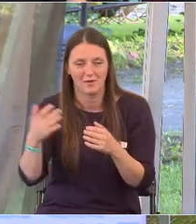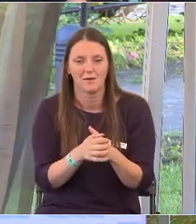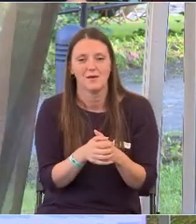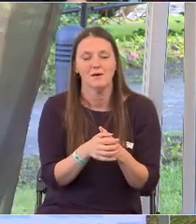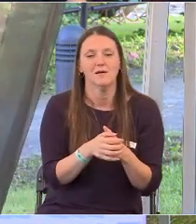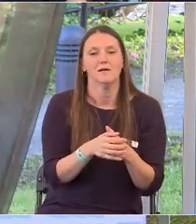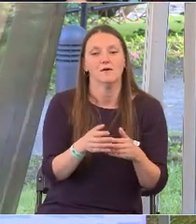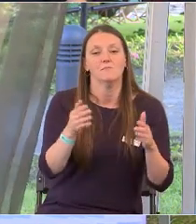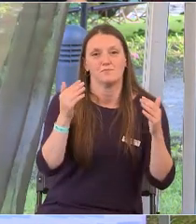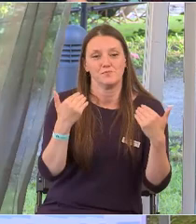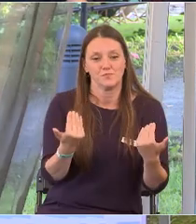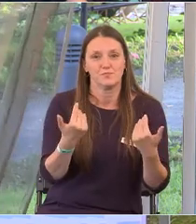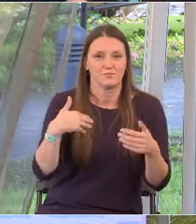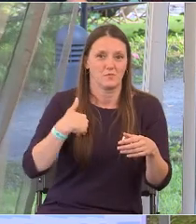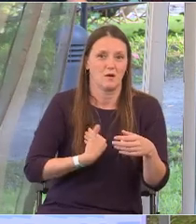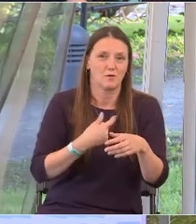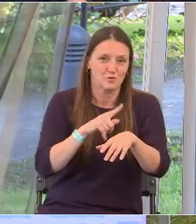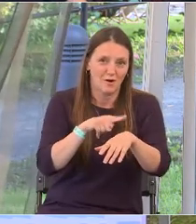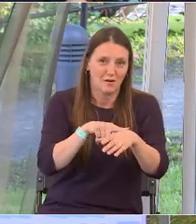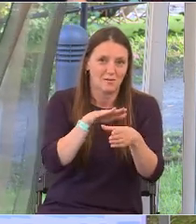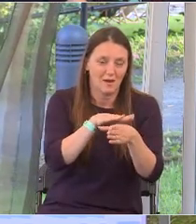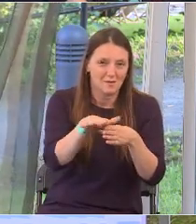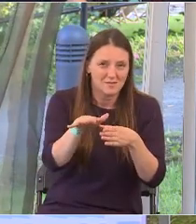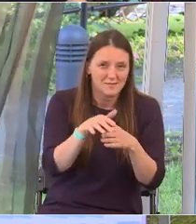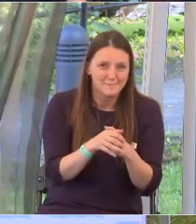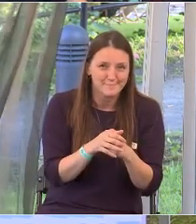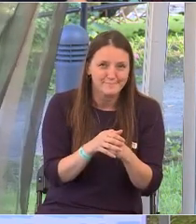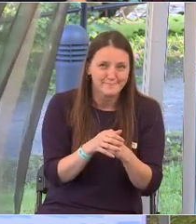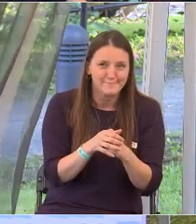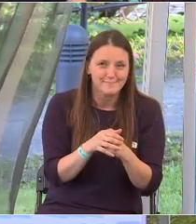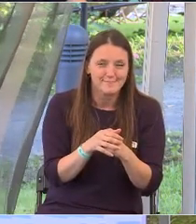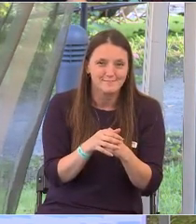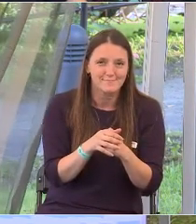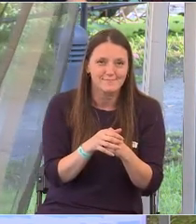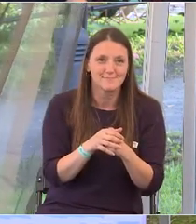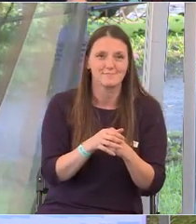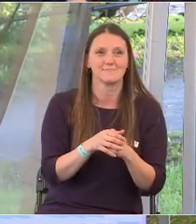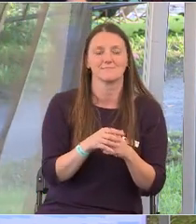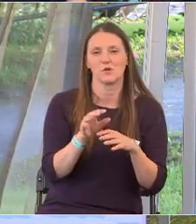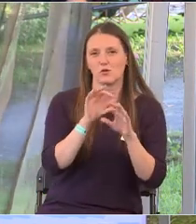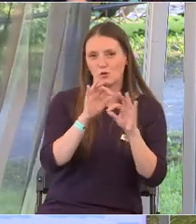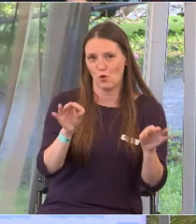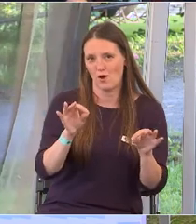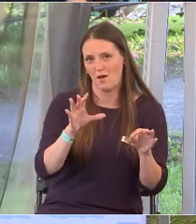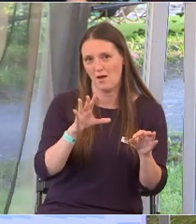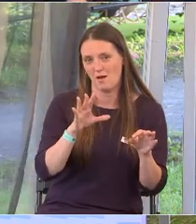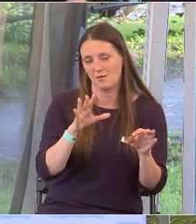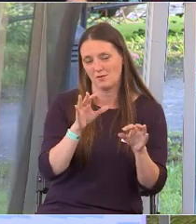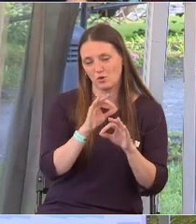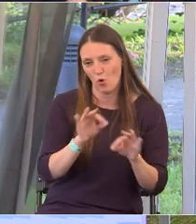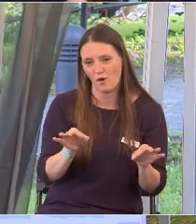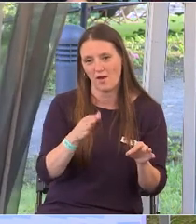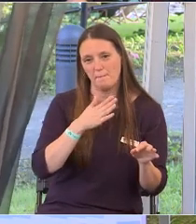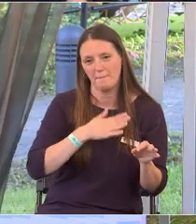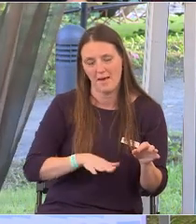but now we only have to find, but I think that it has been really wonderful discussion. Thanks